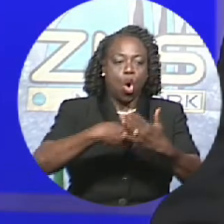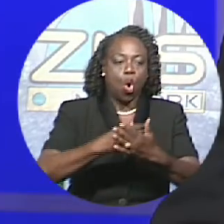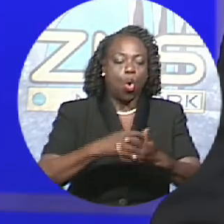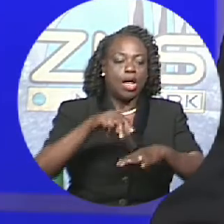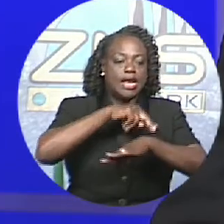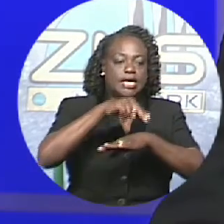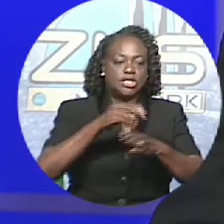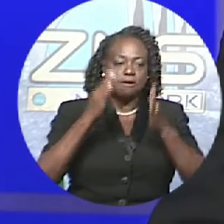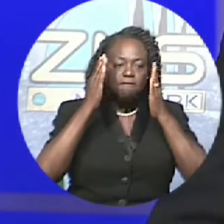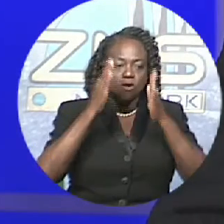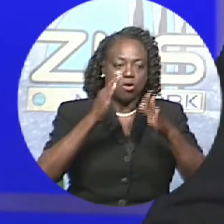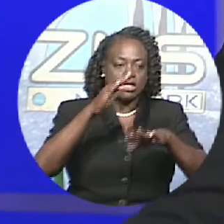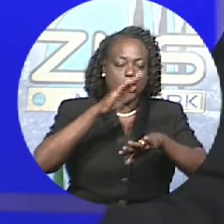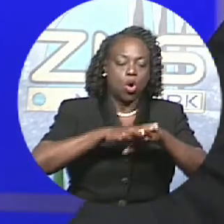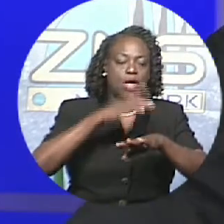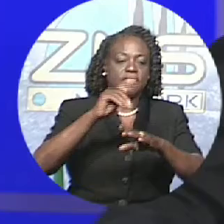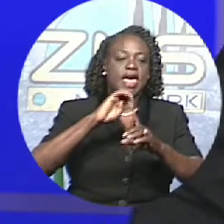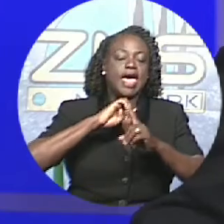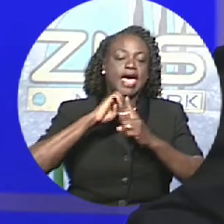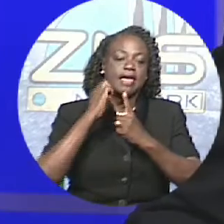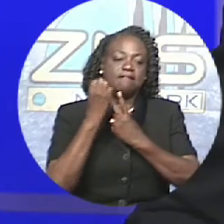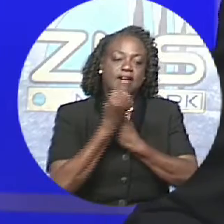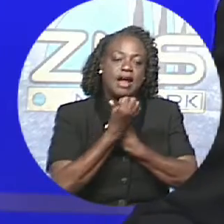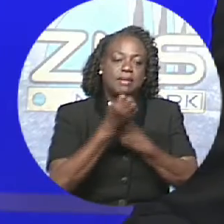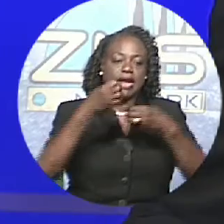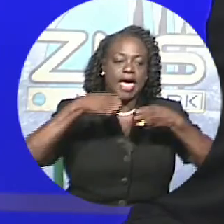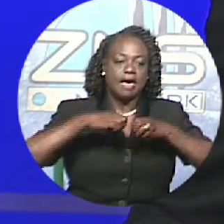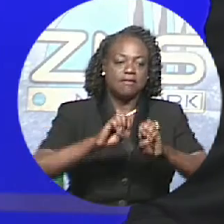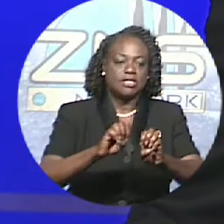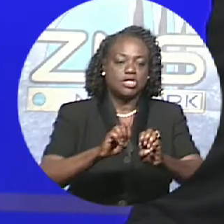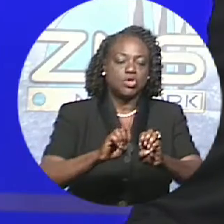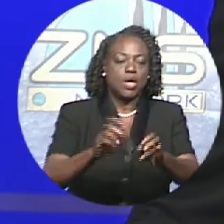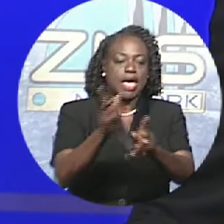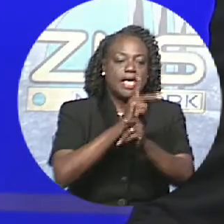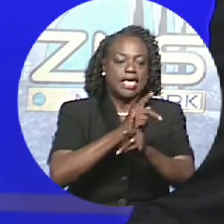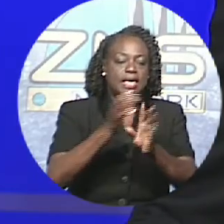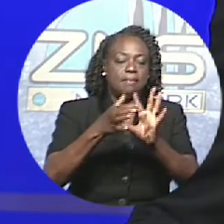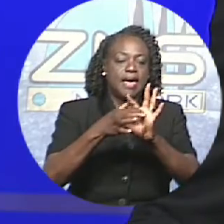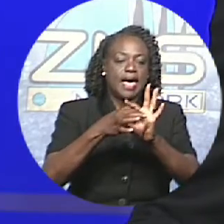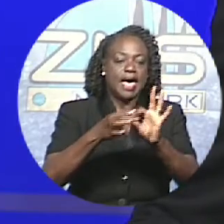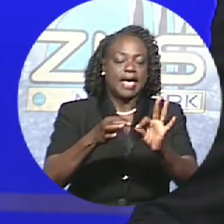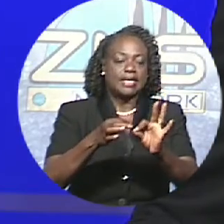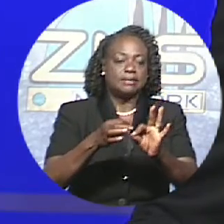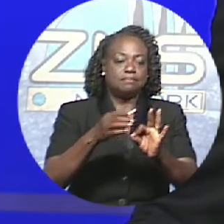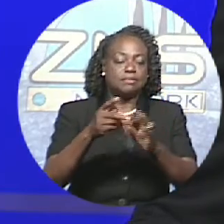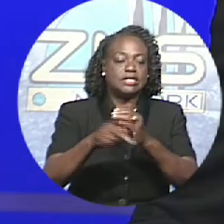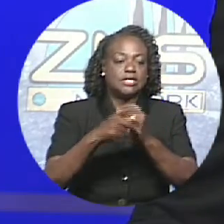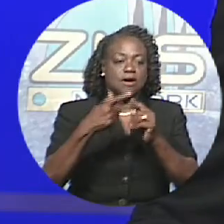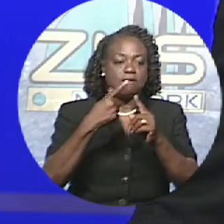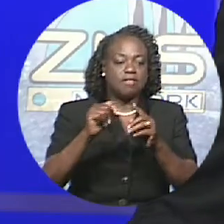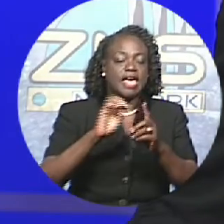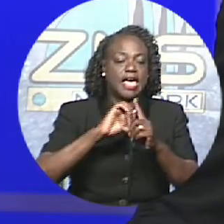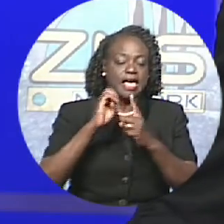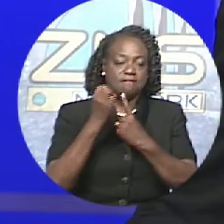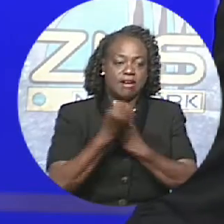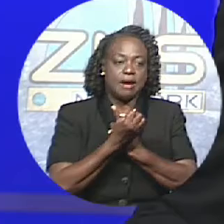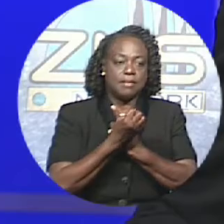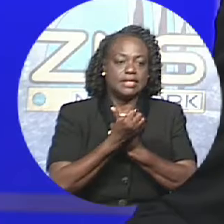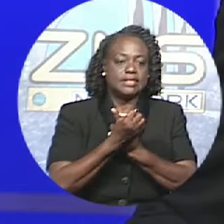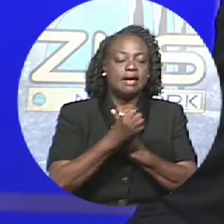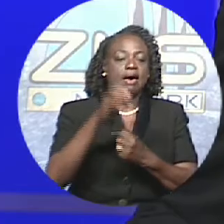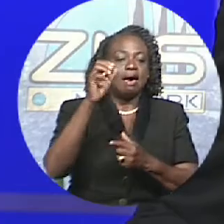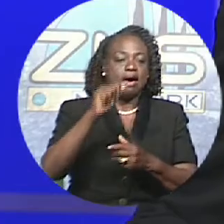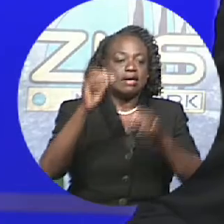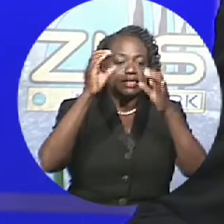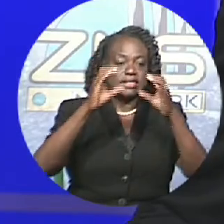the environment and efforts needed to preserve and maintain it. Staff at the Ministry of the Environment and Housing marked the event with an award ceremony.